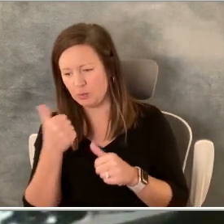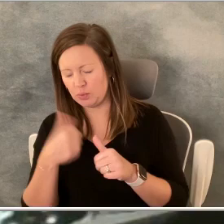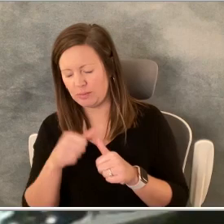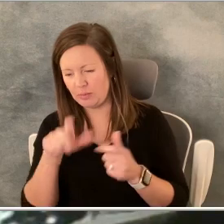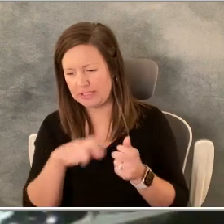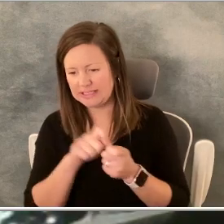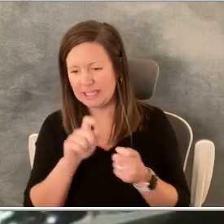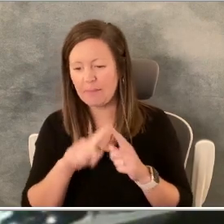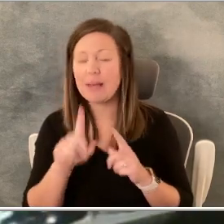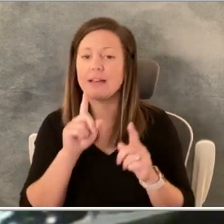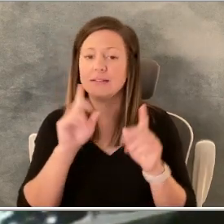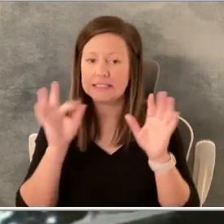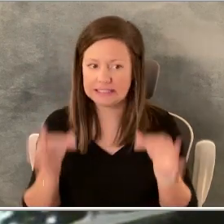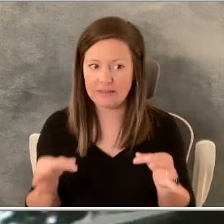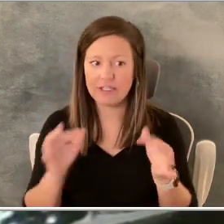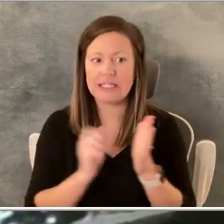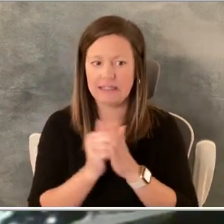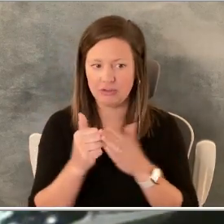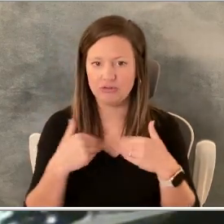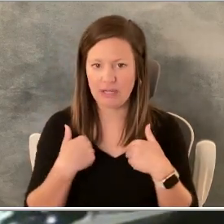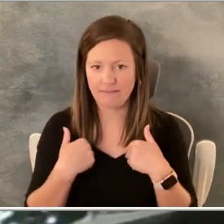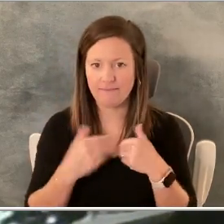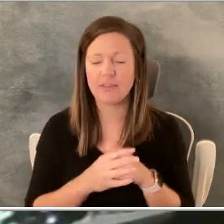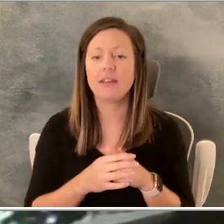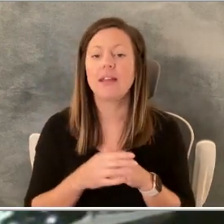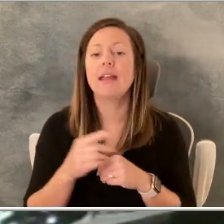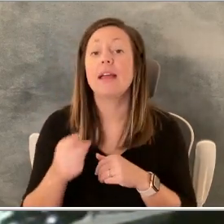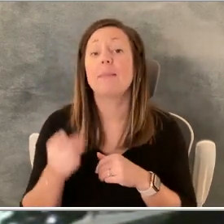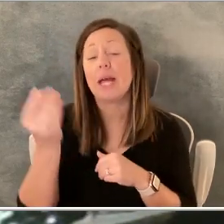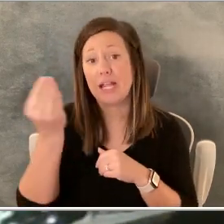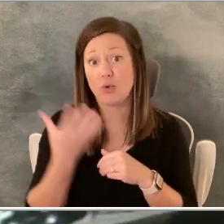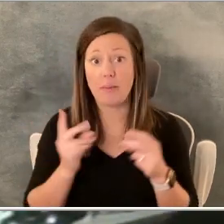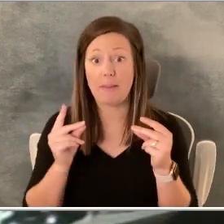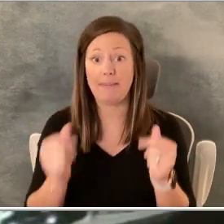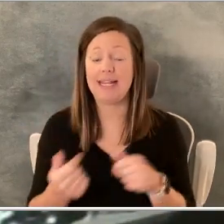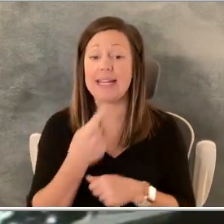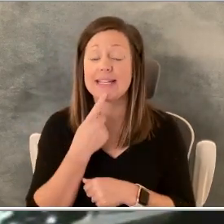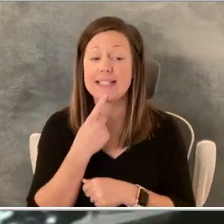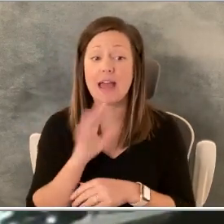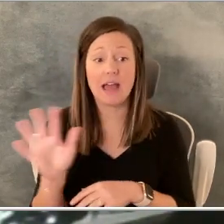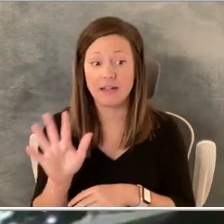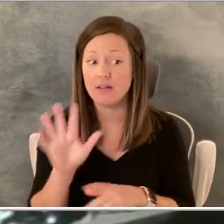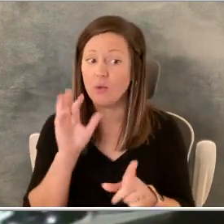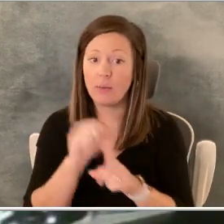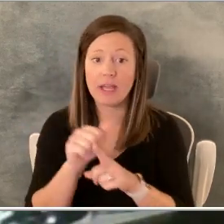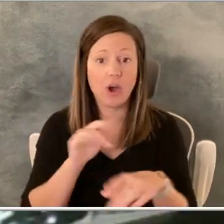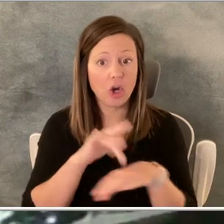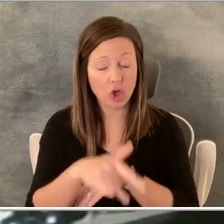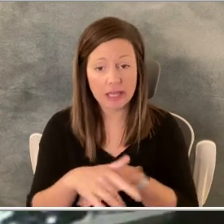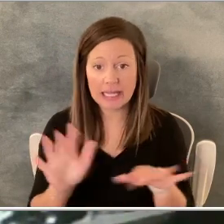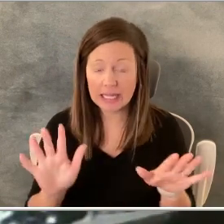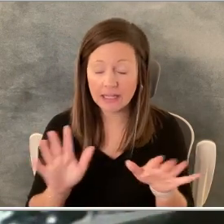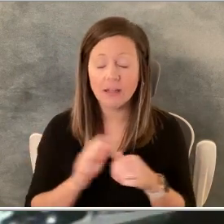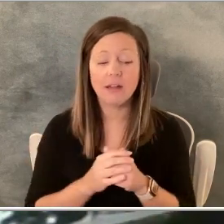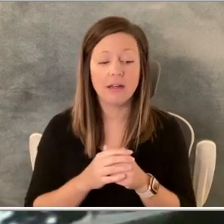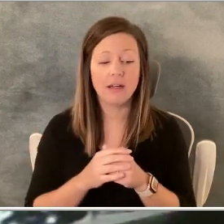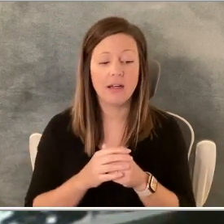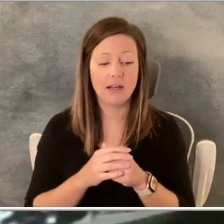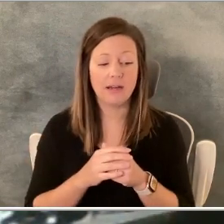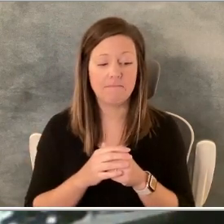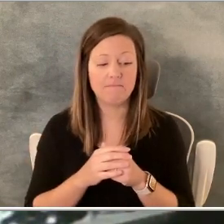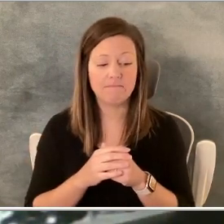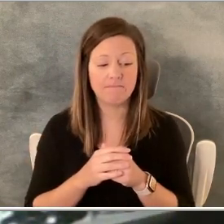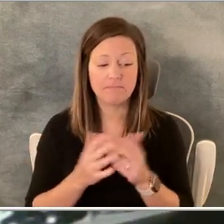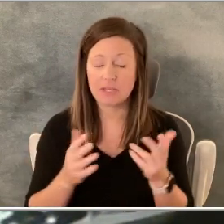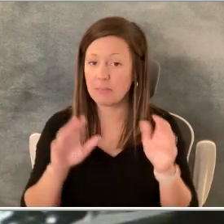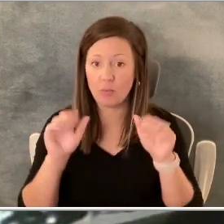definitely cancer. But he immediately told me right after that that we caught it early, that we could treat